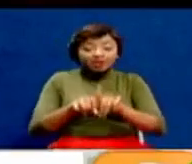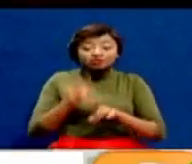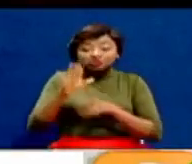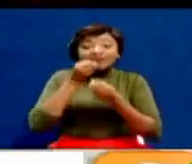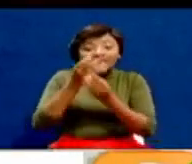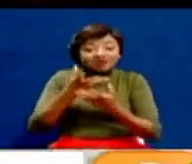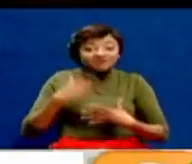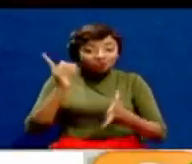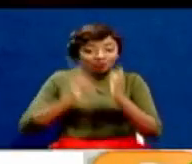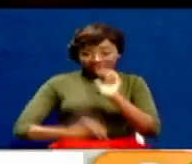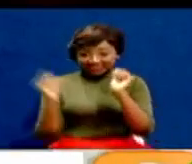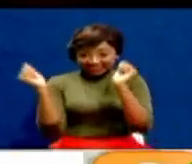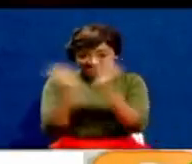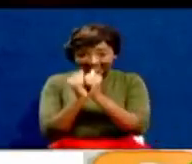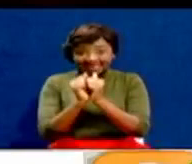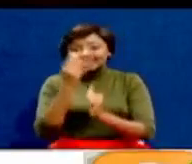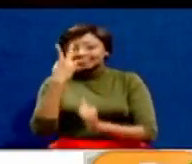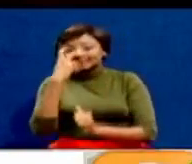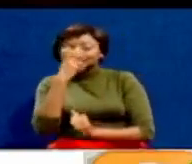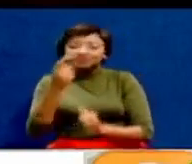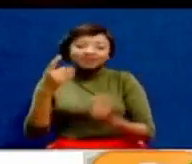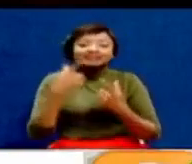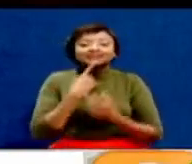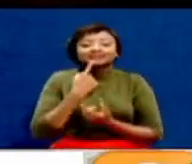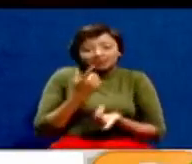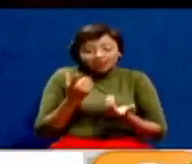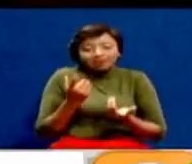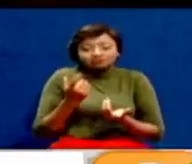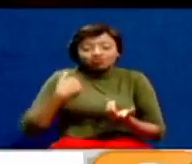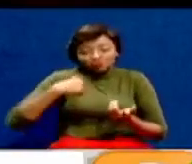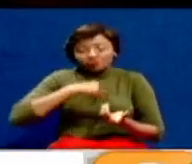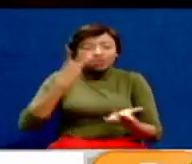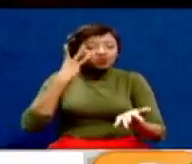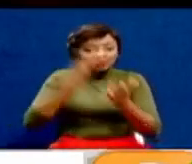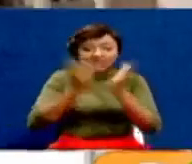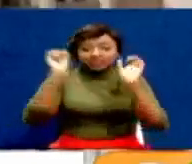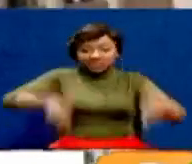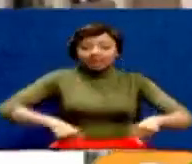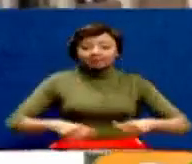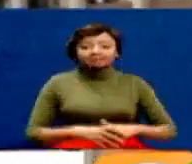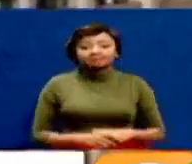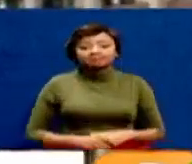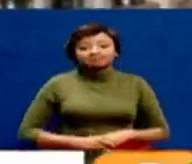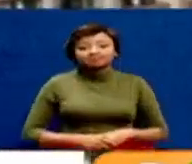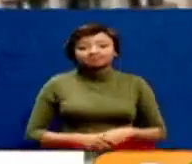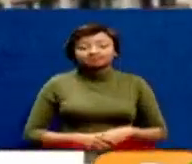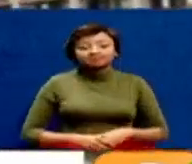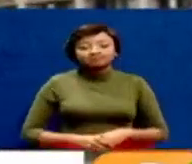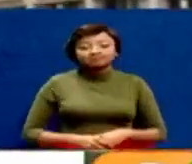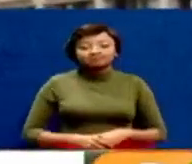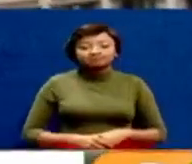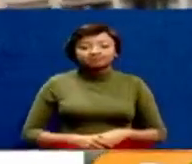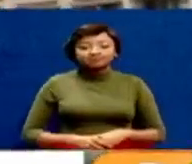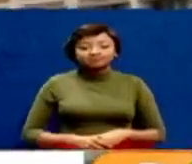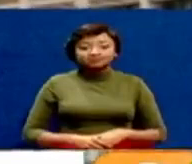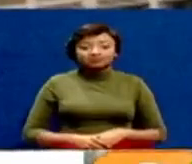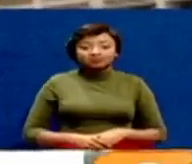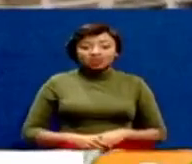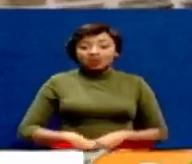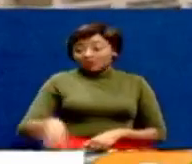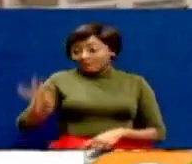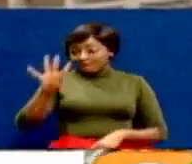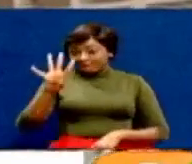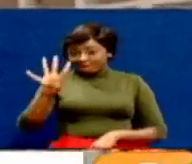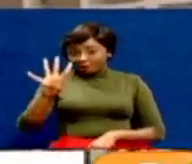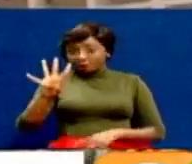reports, 10 of the suspects have opted to be state witnesses. The audit by detectives linked four officers at